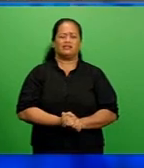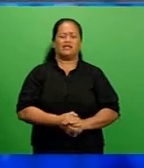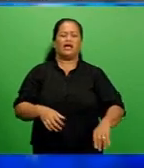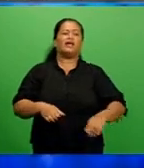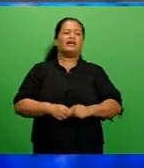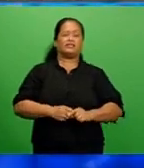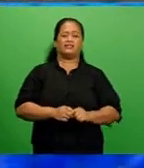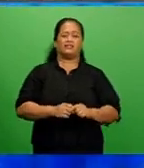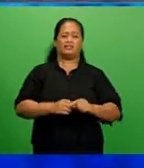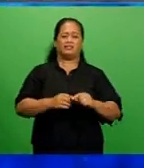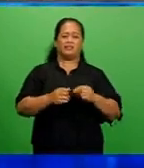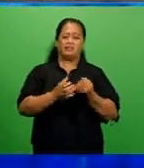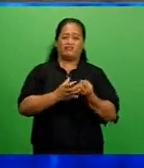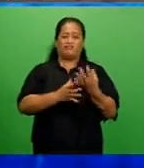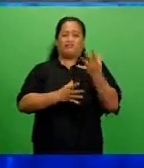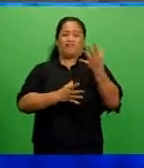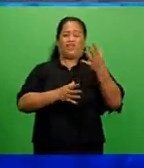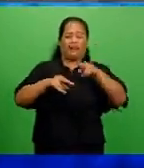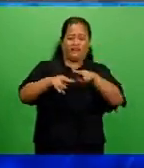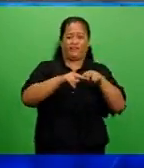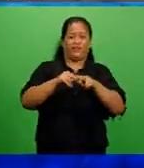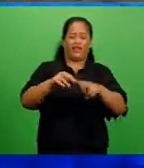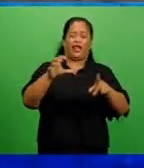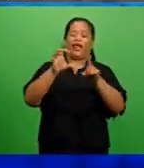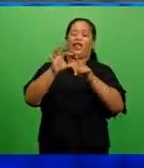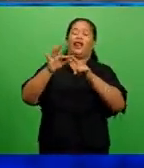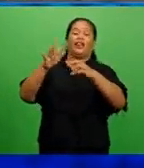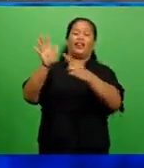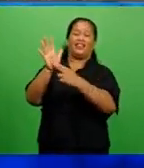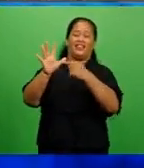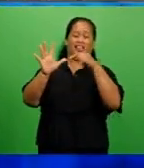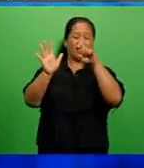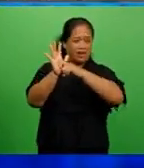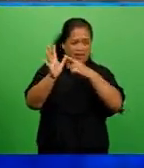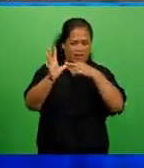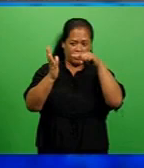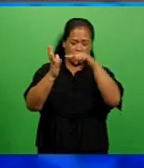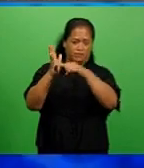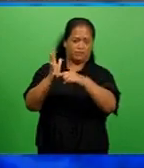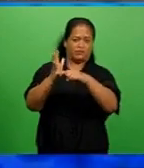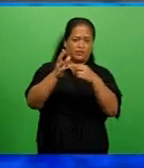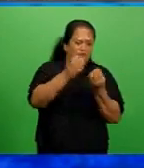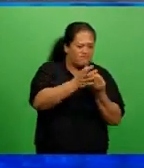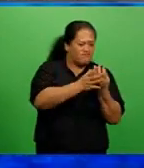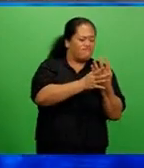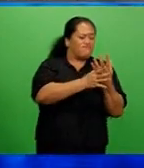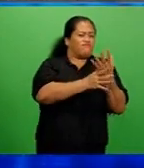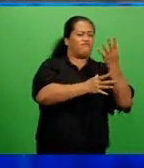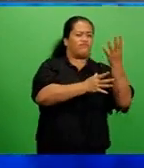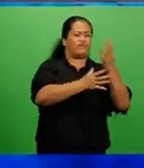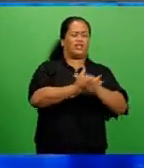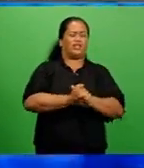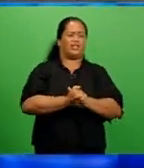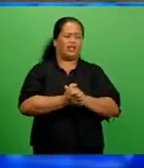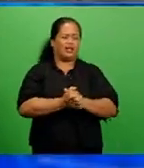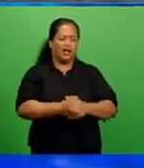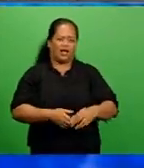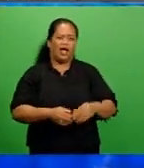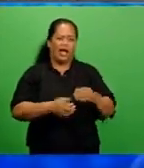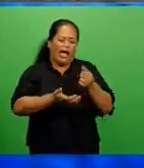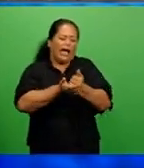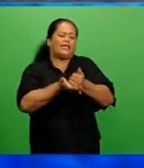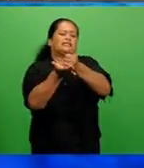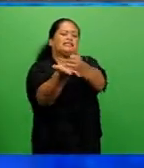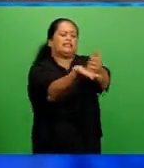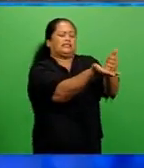And in growing Fiji, General Bay Sea Mercy continues to provide relief assistance to Fijians in Vunulevu affected by tropical